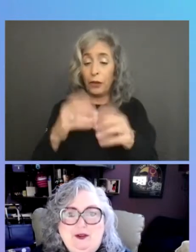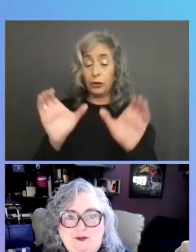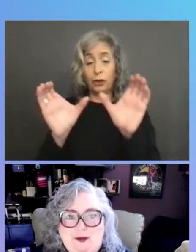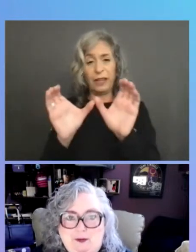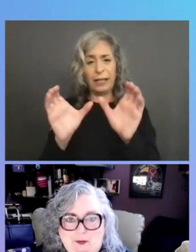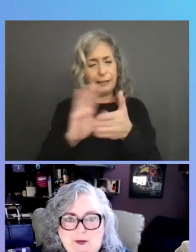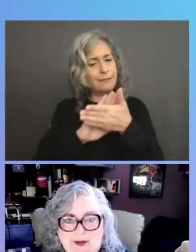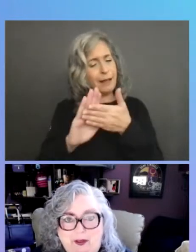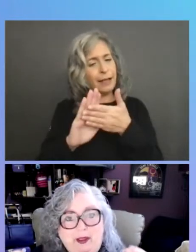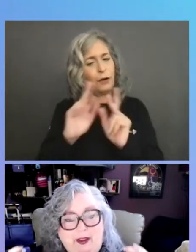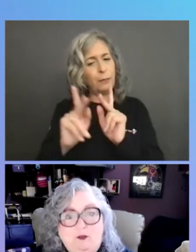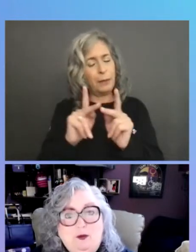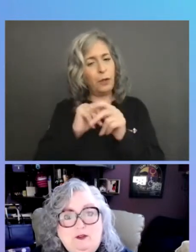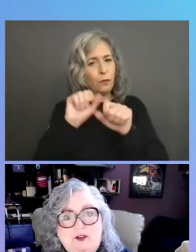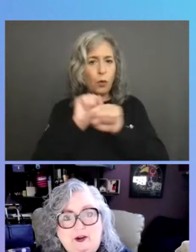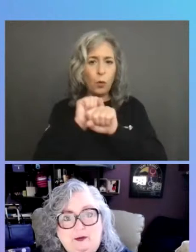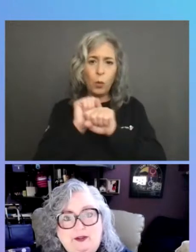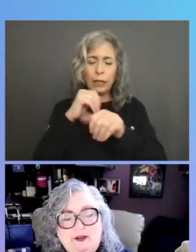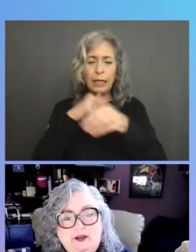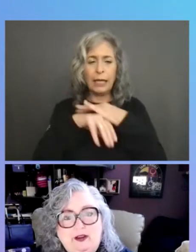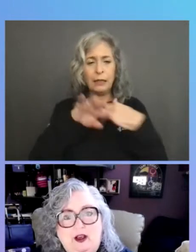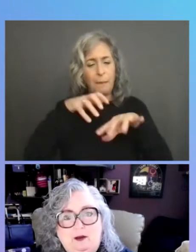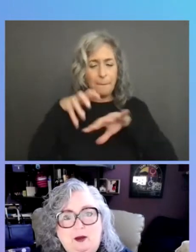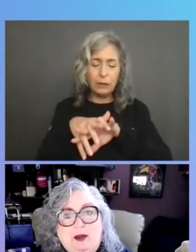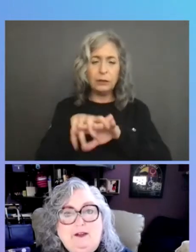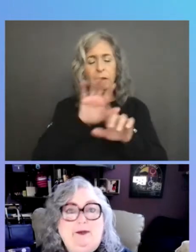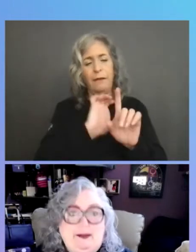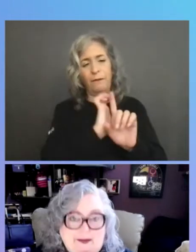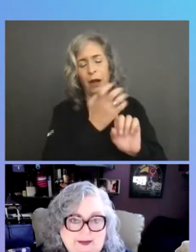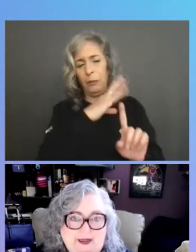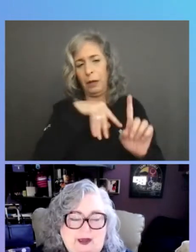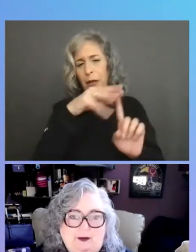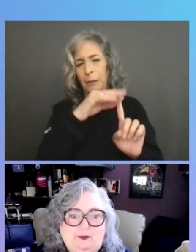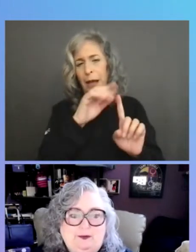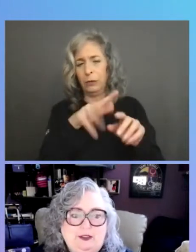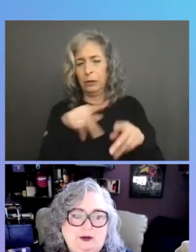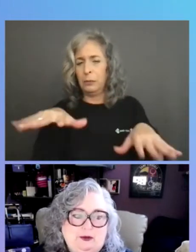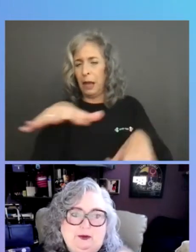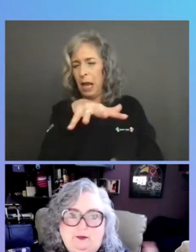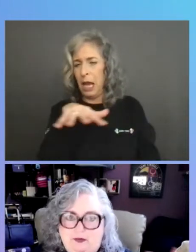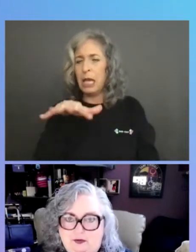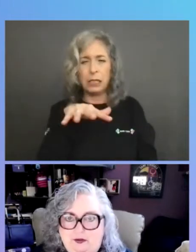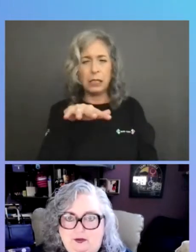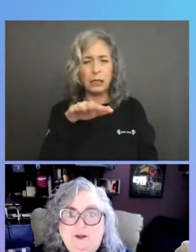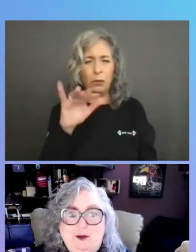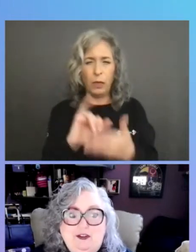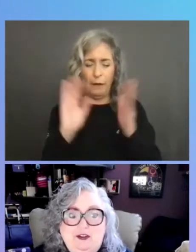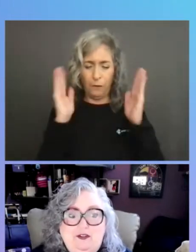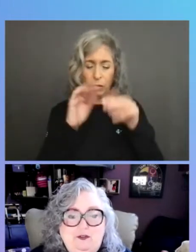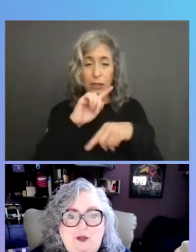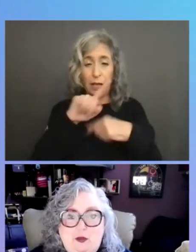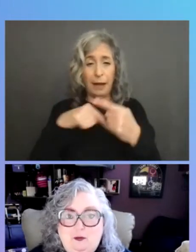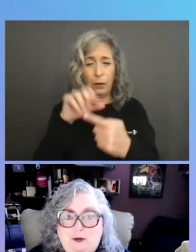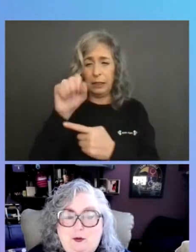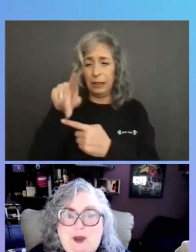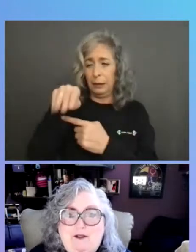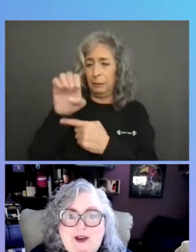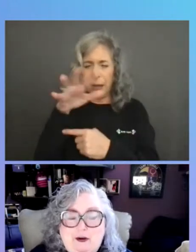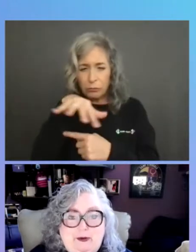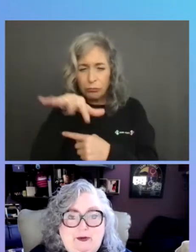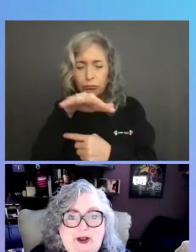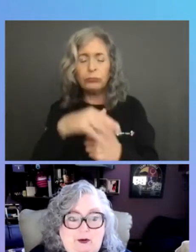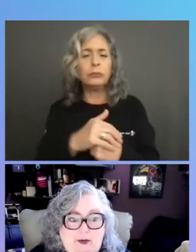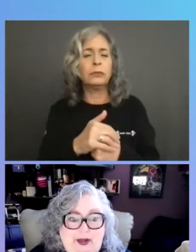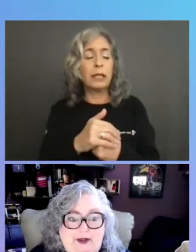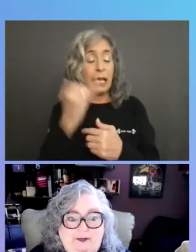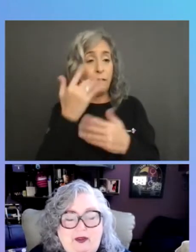nice focus for people that work in the built environment, about spaces. So there's information for those people who have